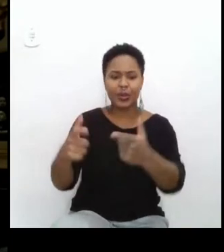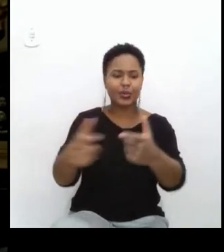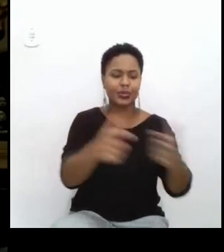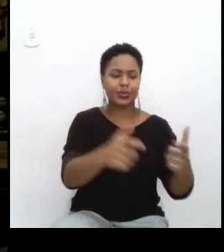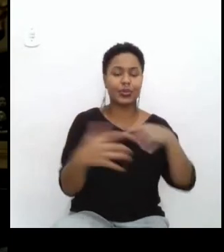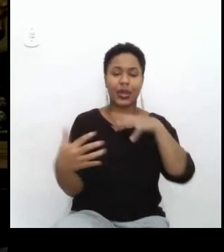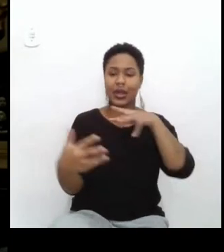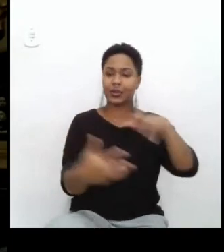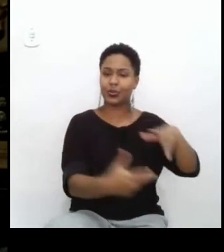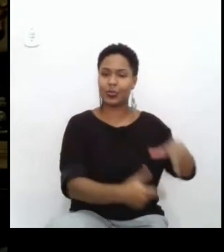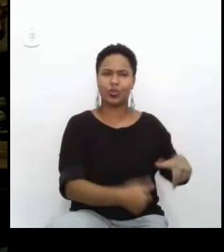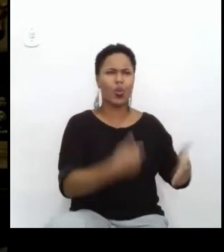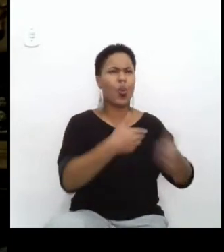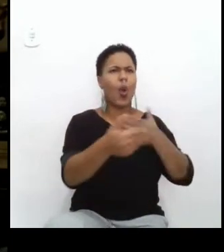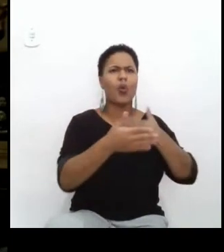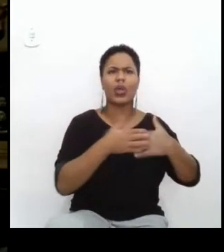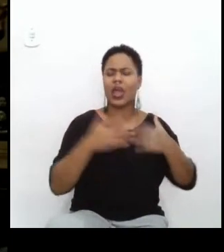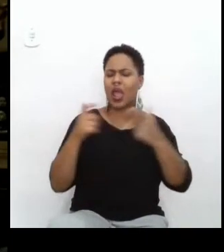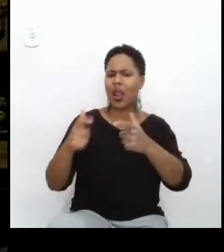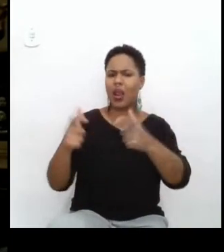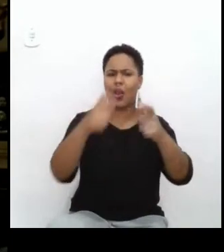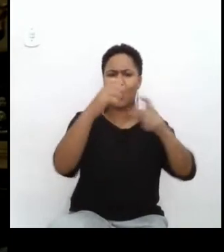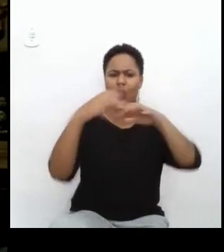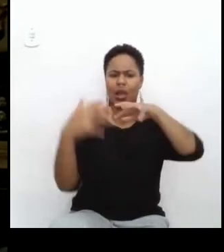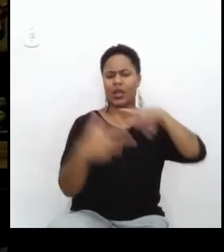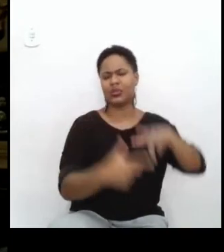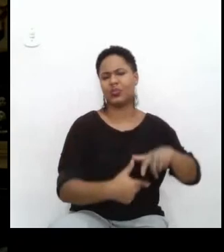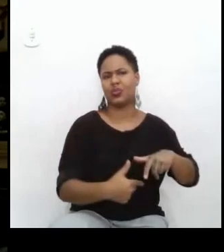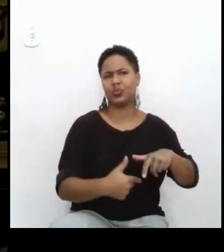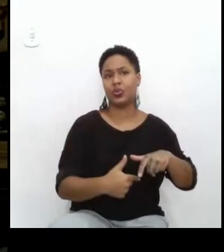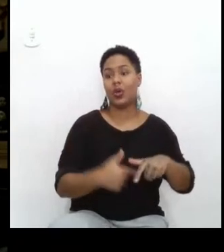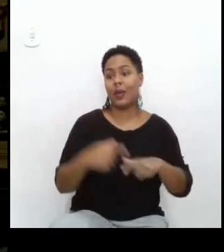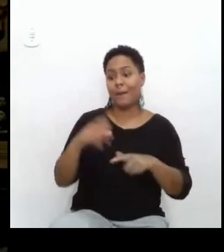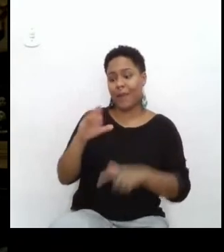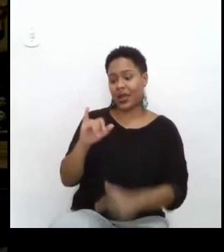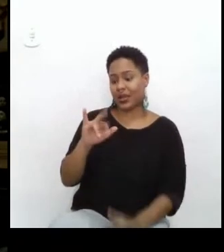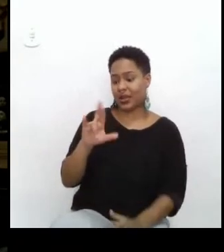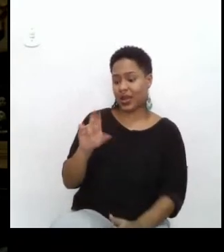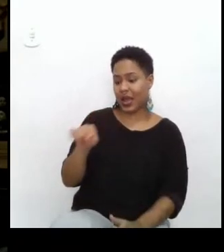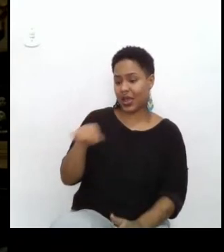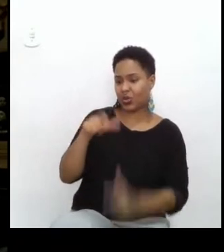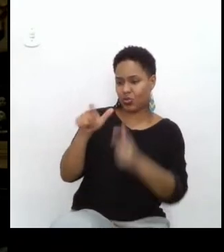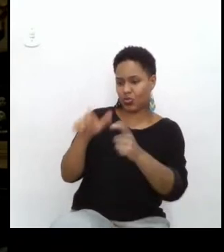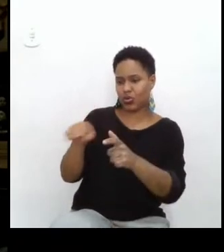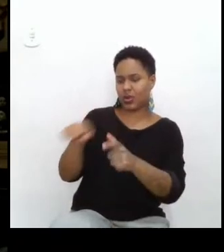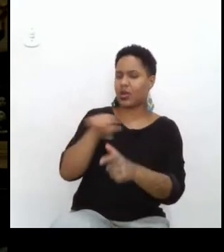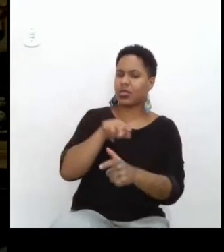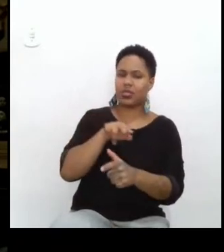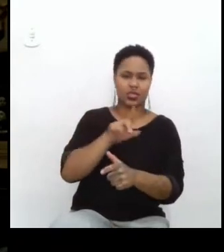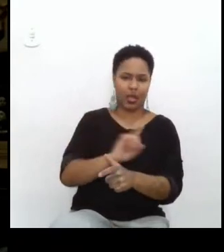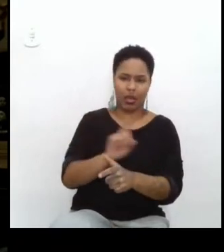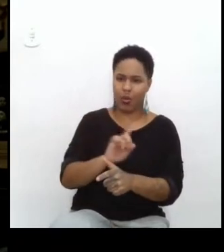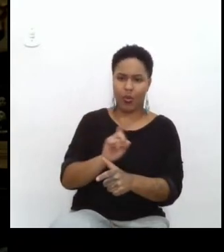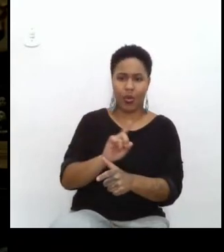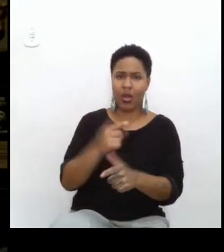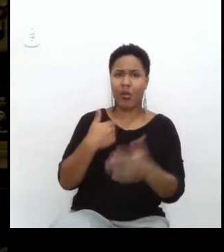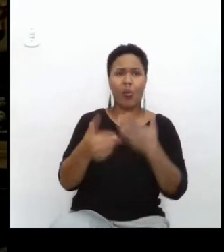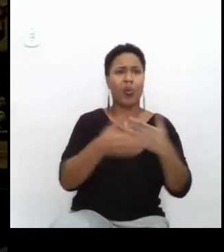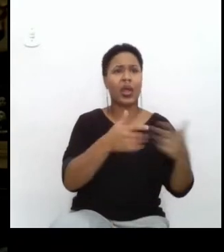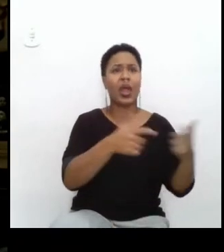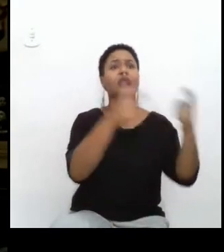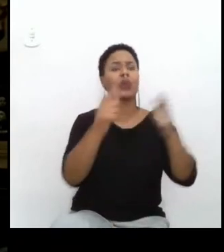not necessary but this ship is one direction but I don't speak to you on One